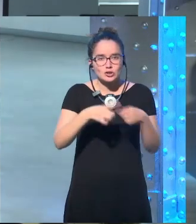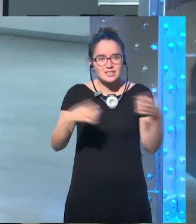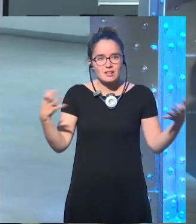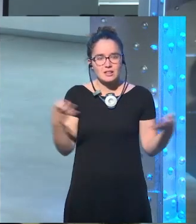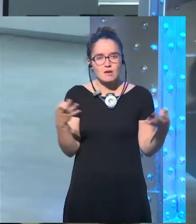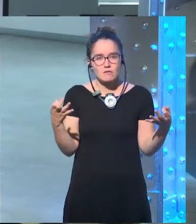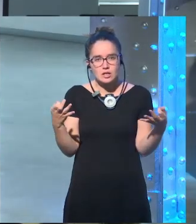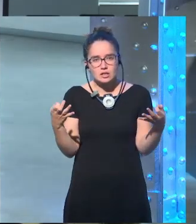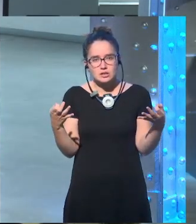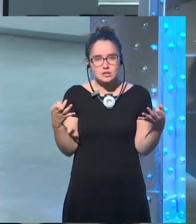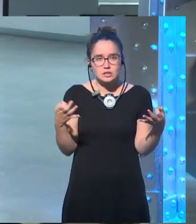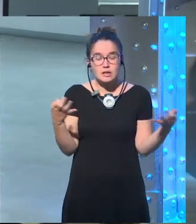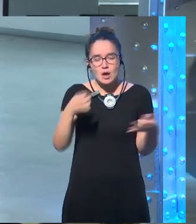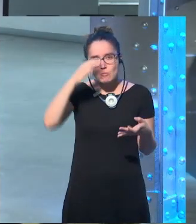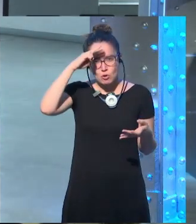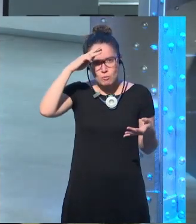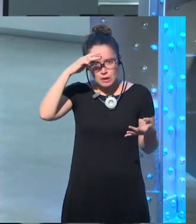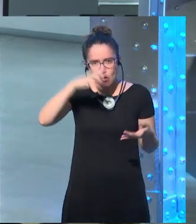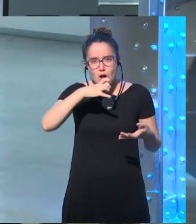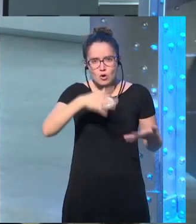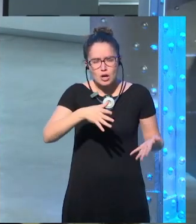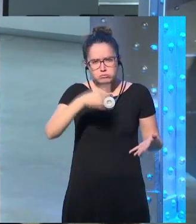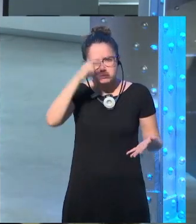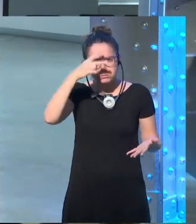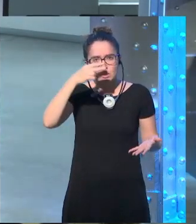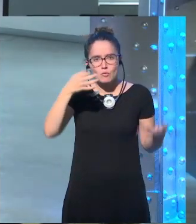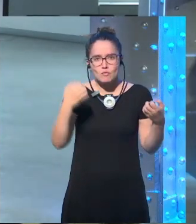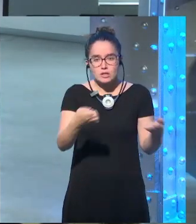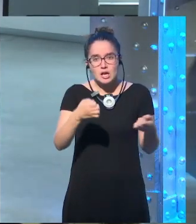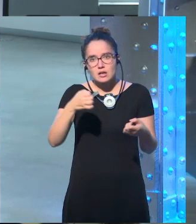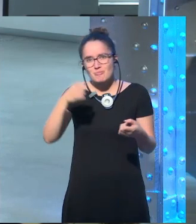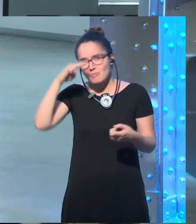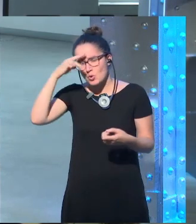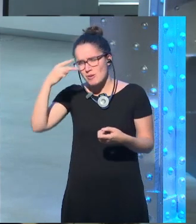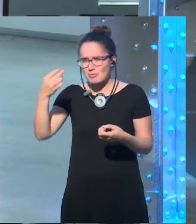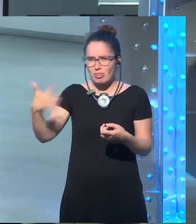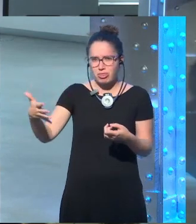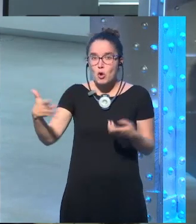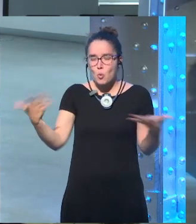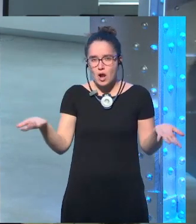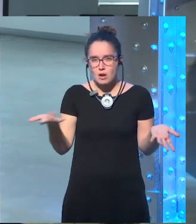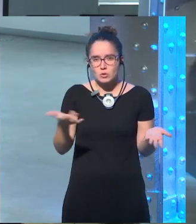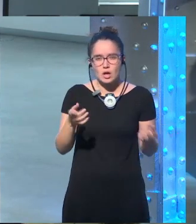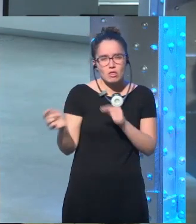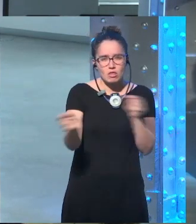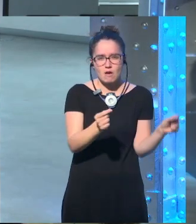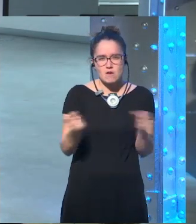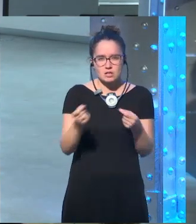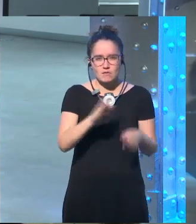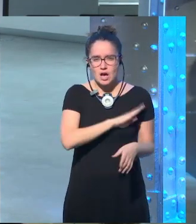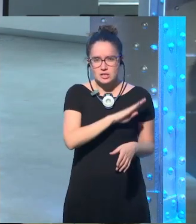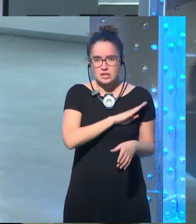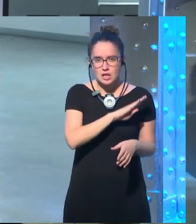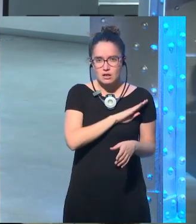worry and not worry about, because I think there's been a lot of discussion about this, and